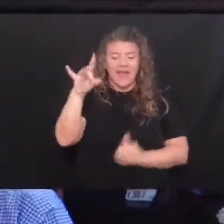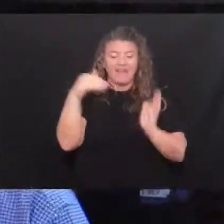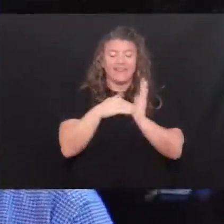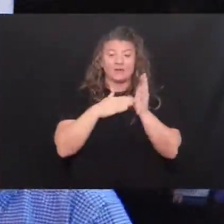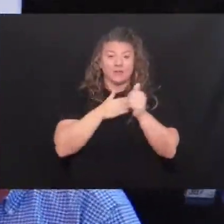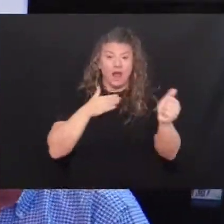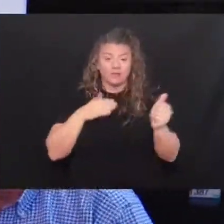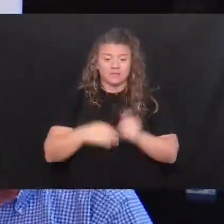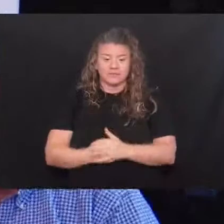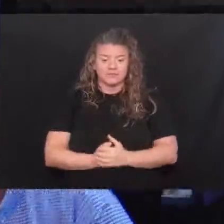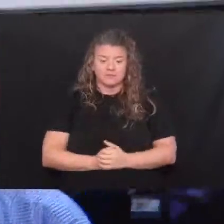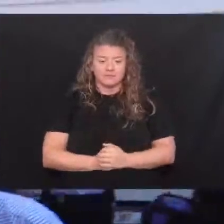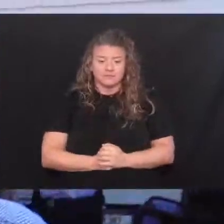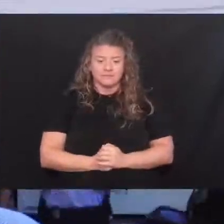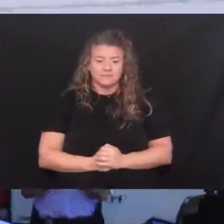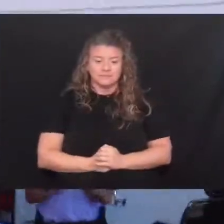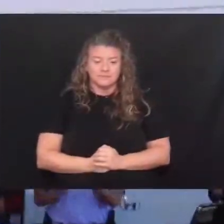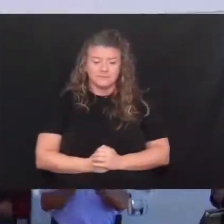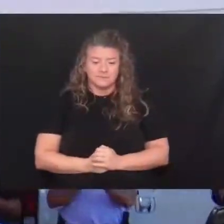$1,588,000.